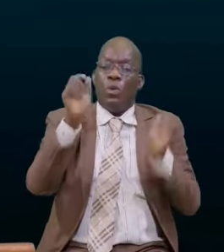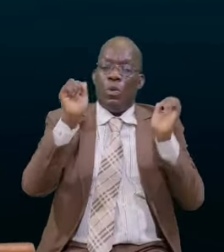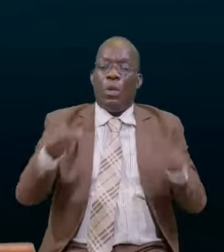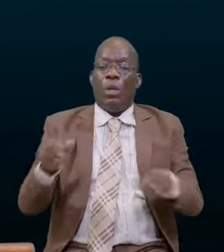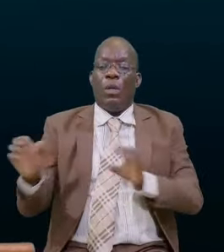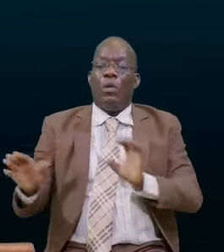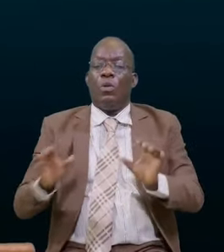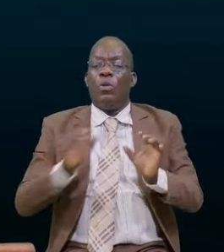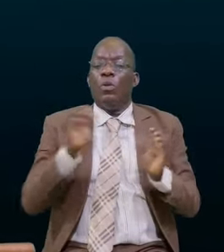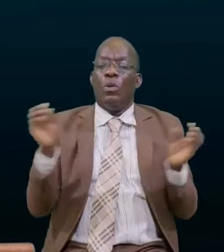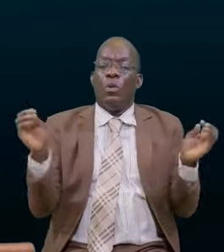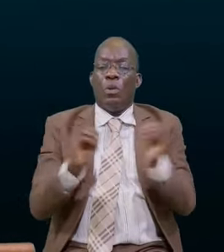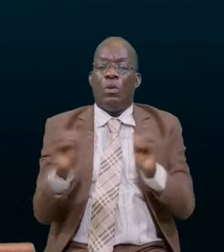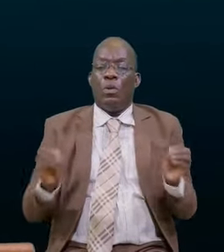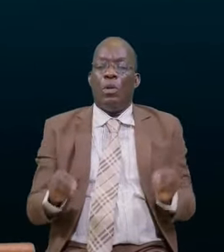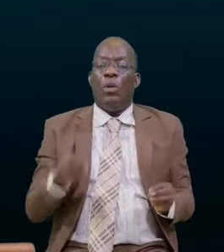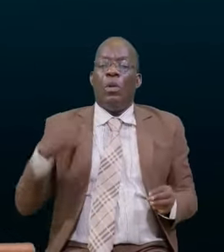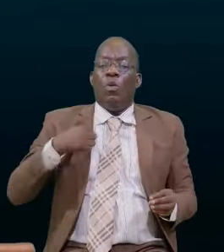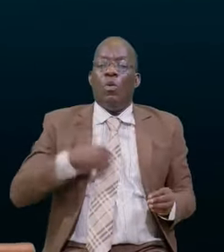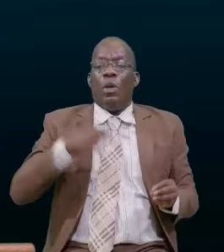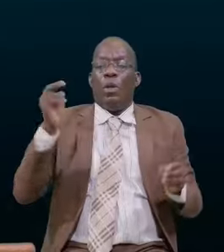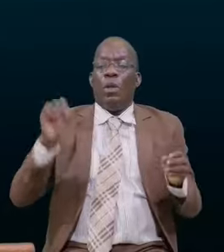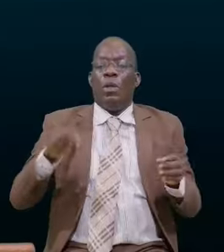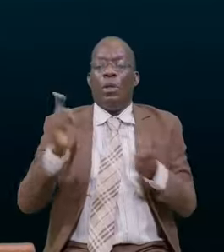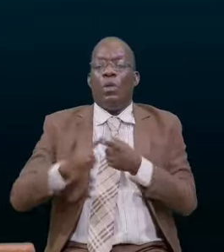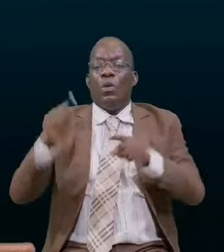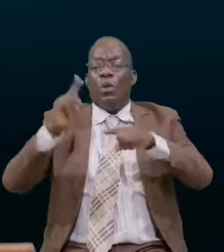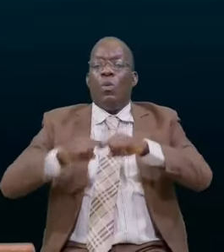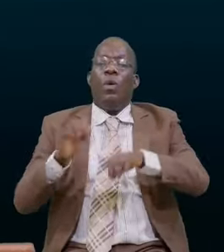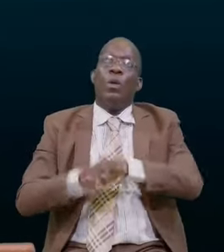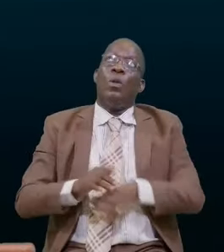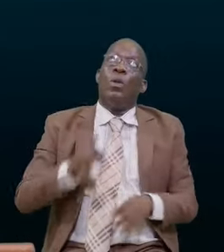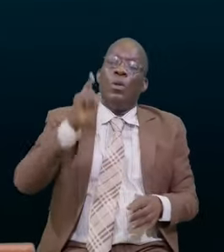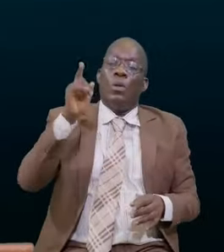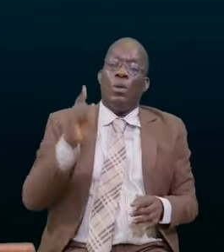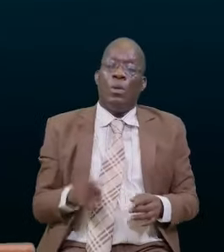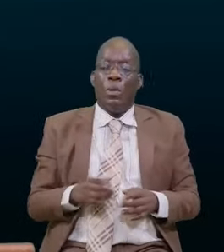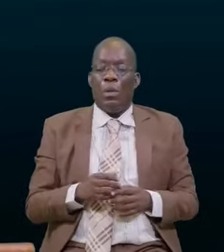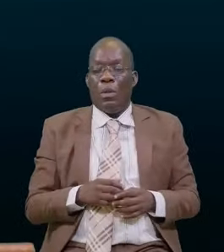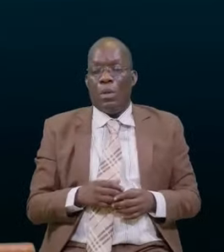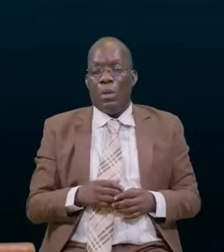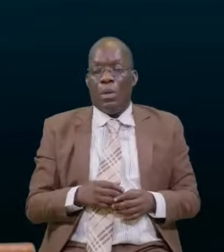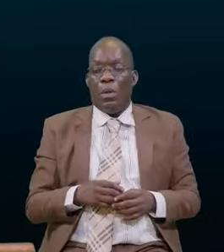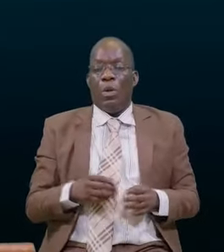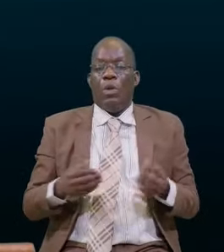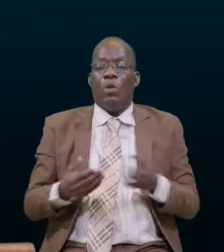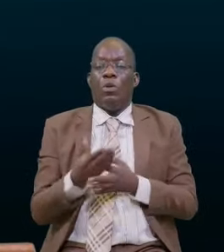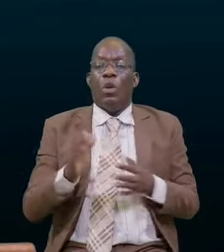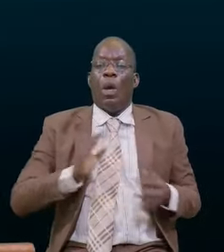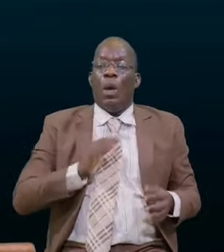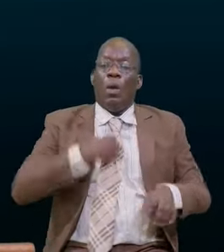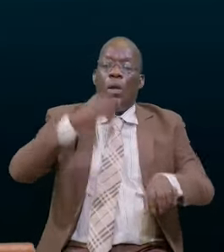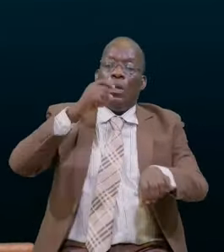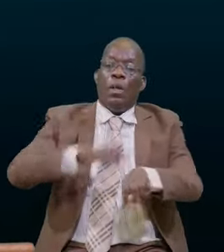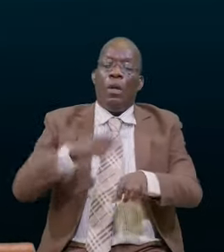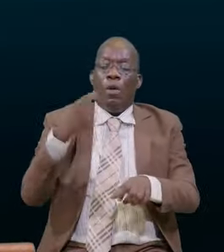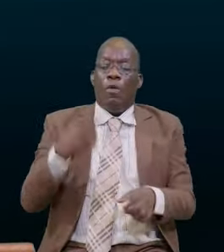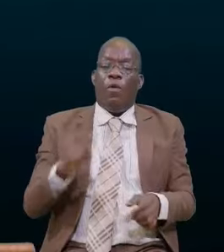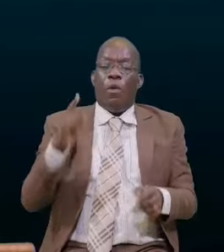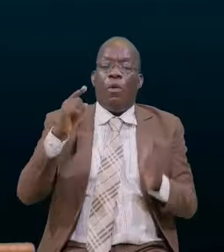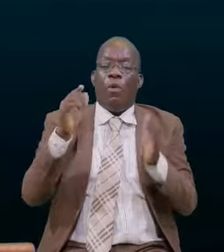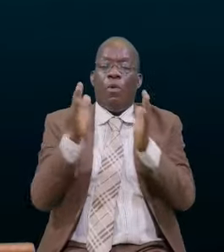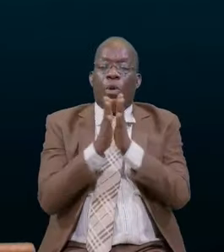that dependency upon him through a time of devotion the quiet time every day number three